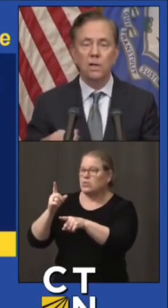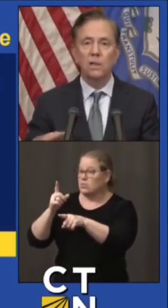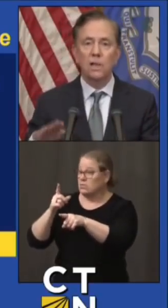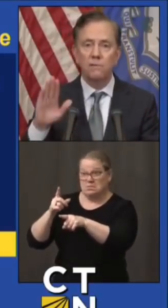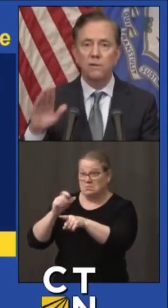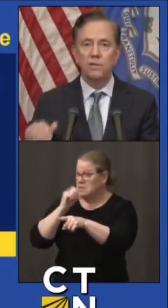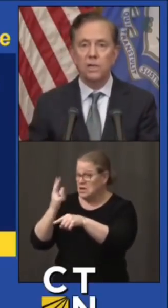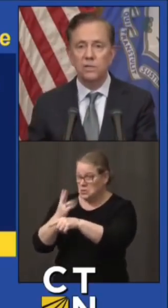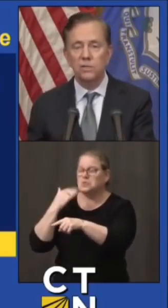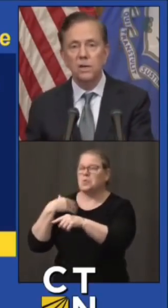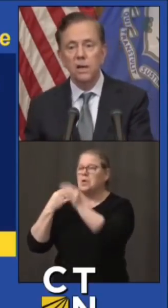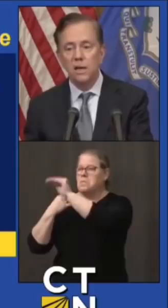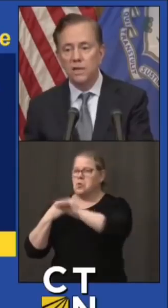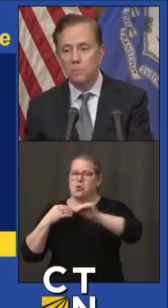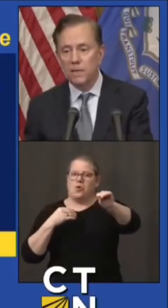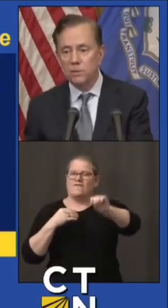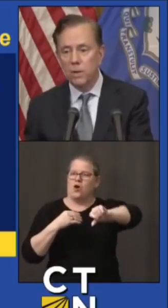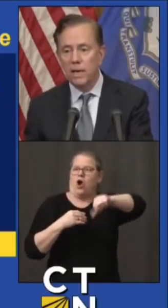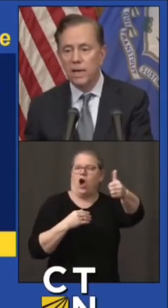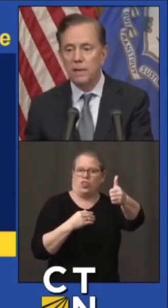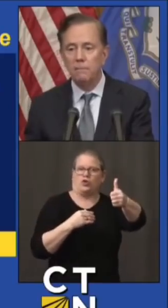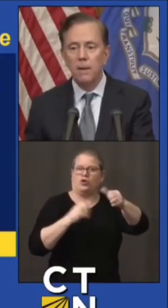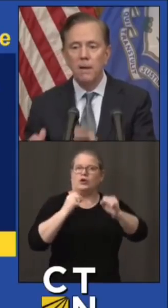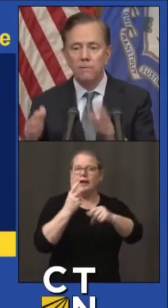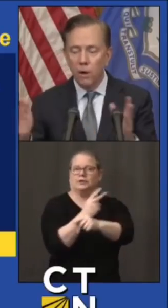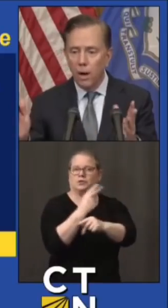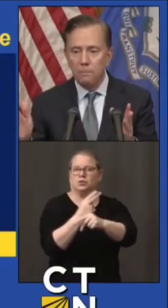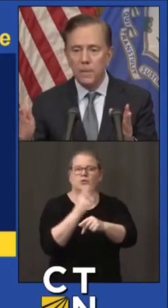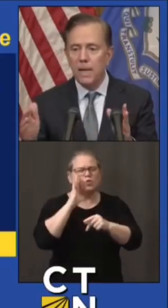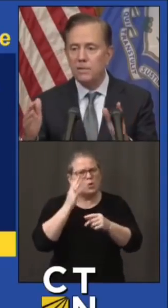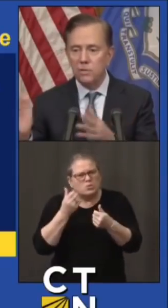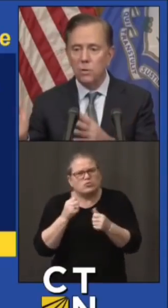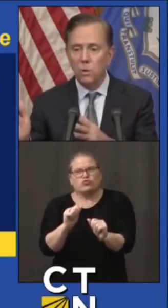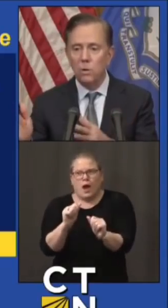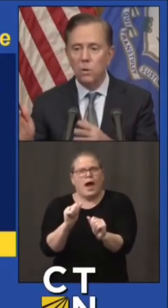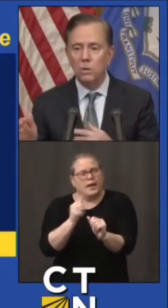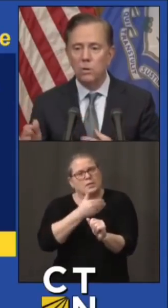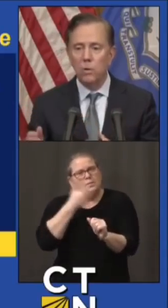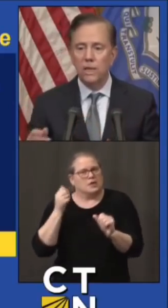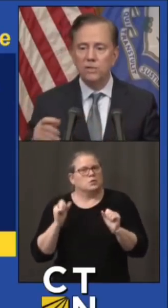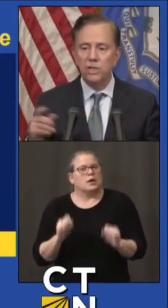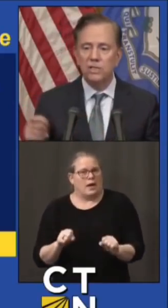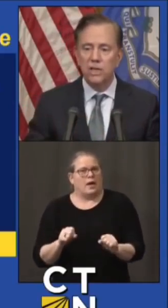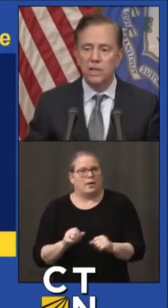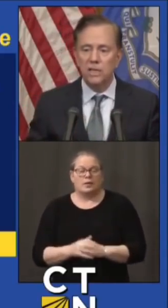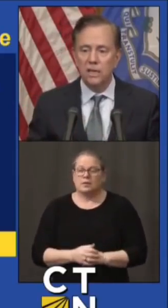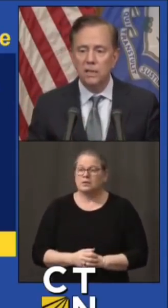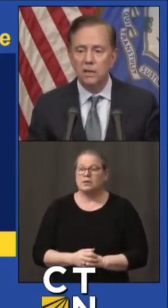we're going to leverage this as best we can. For updates all along the way,